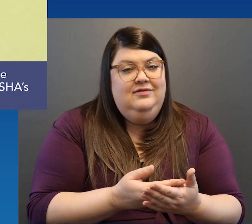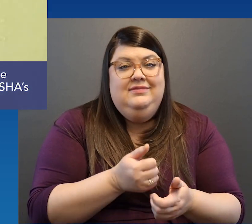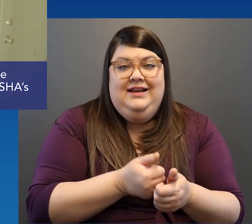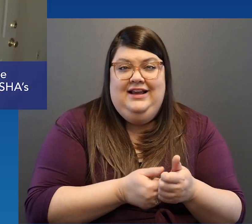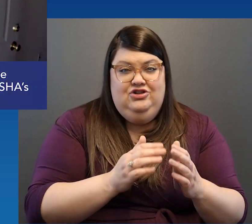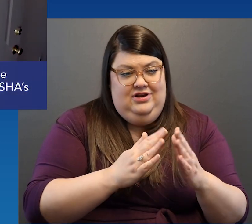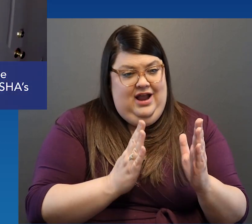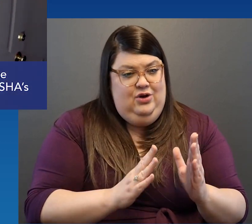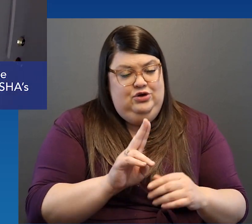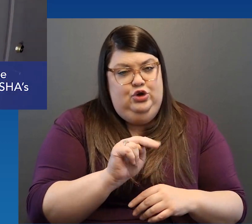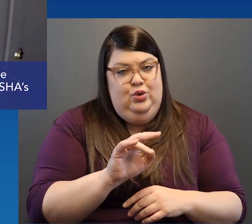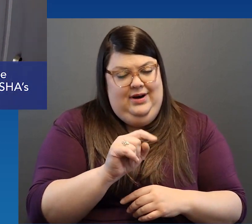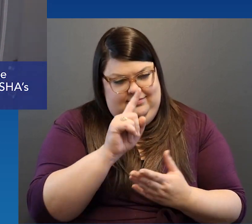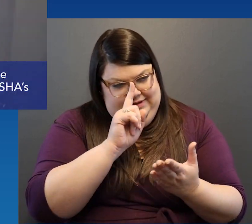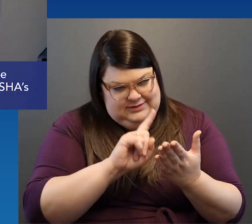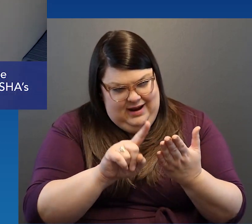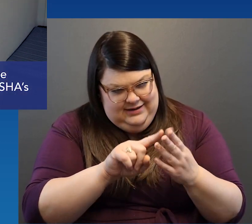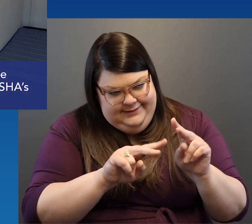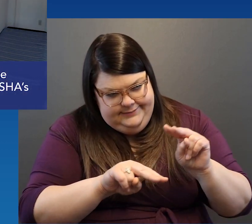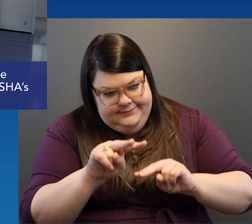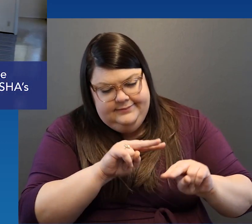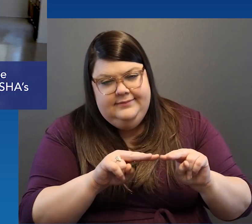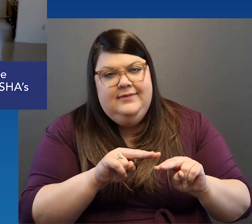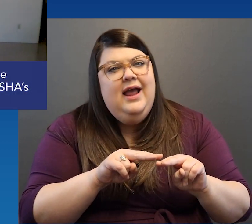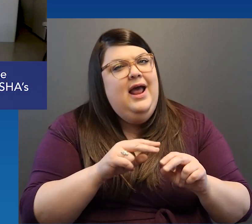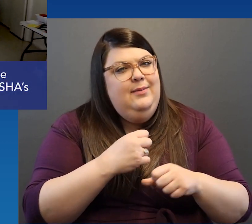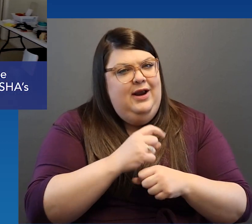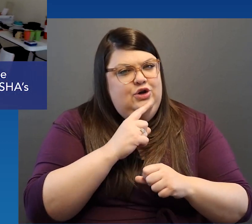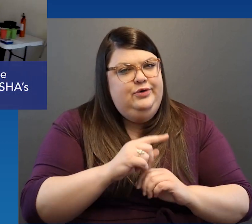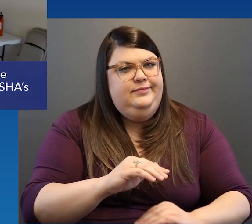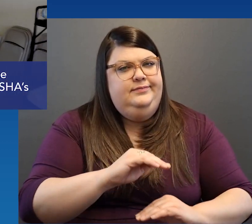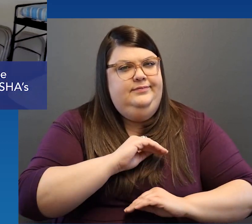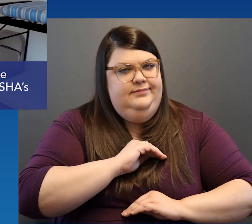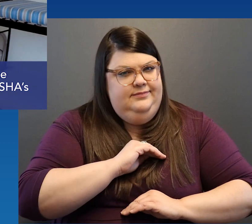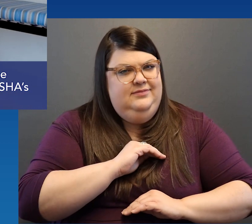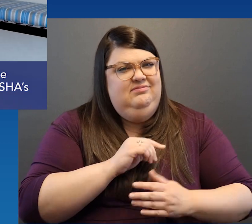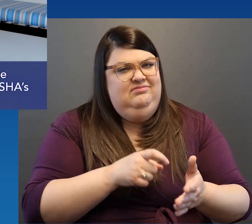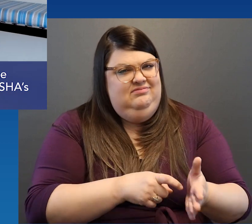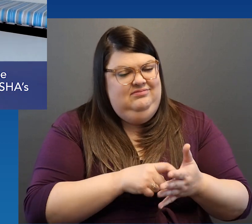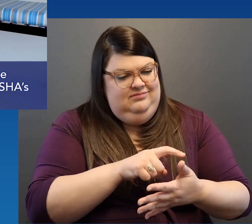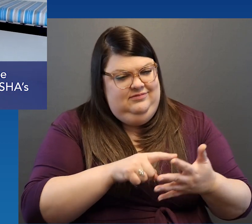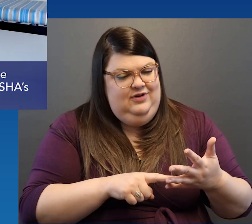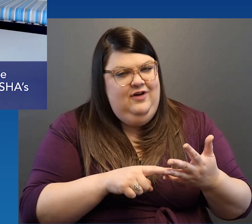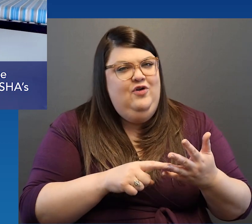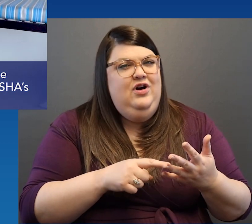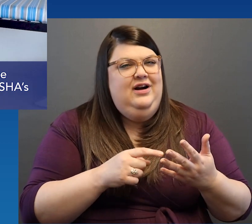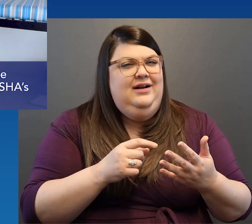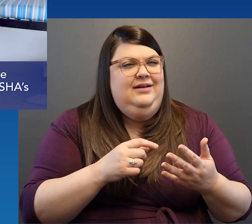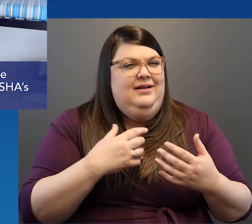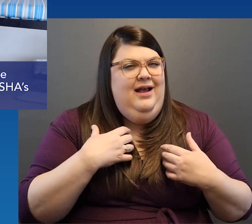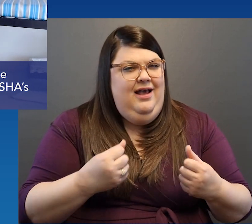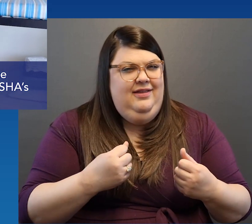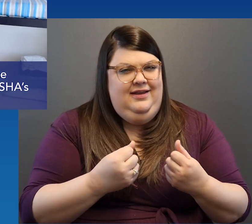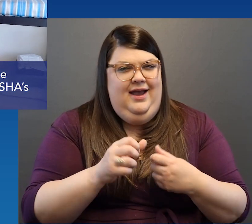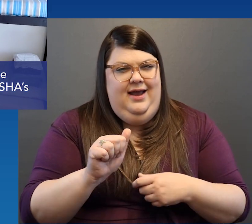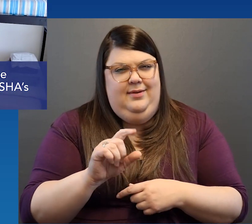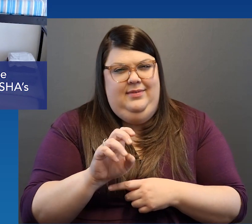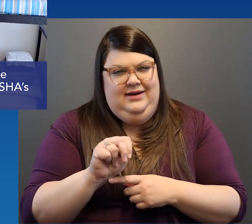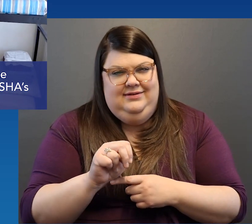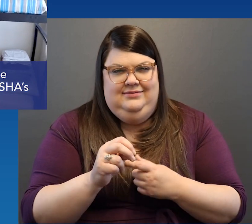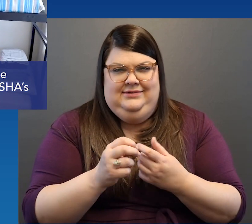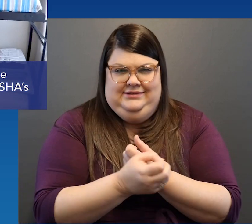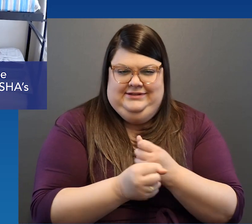housing unit is inspected and is brought up to the Occupational Safety and Health Administration standards, as well as the Employment and